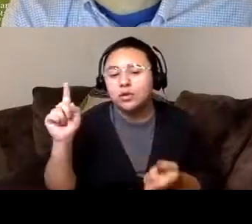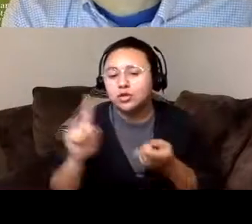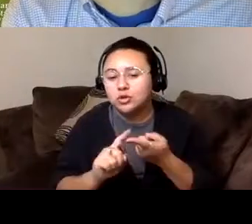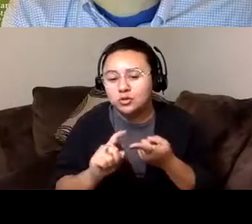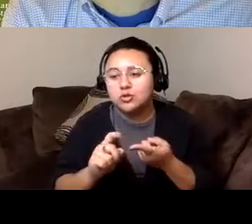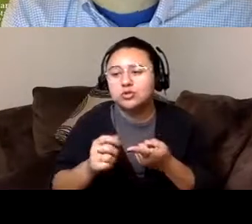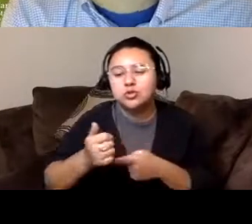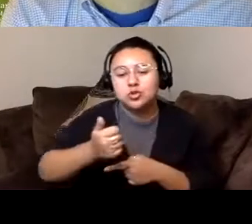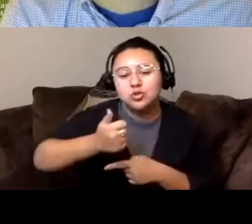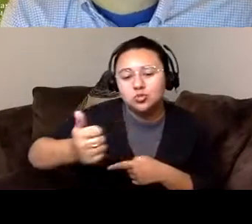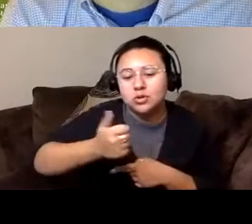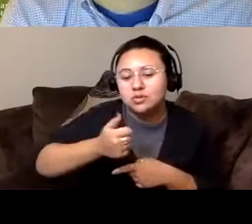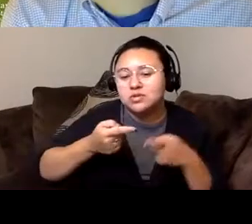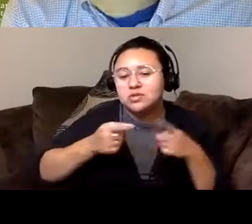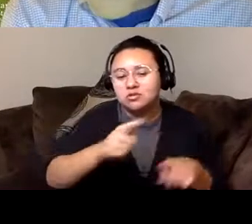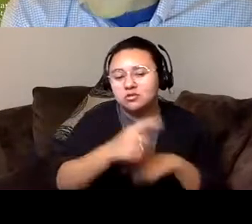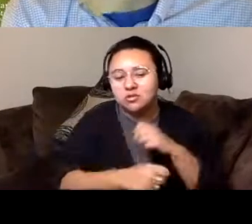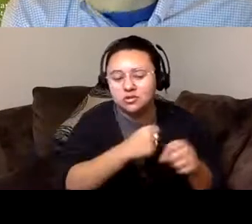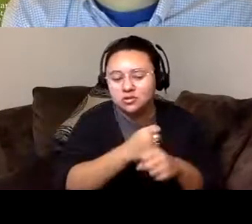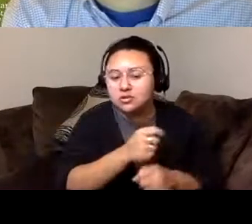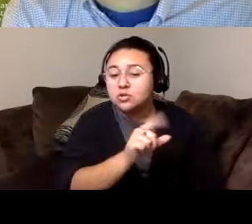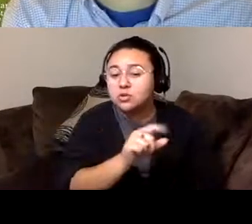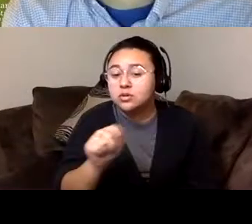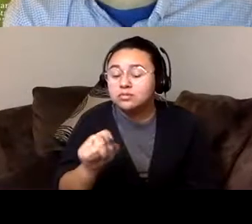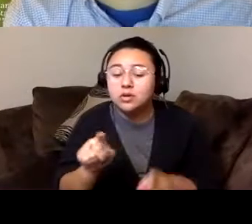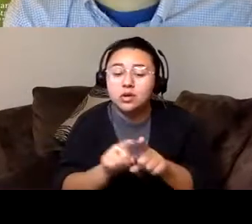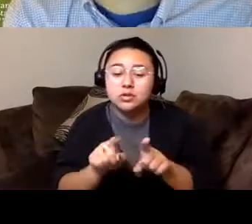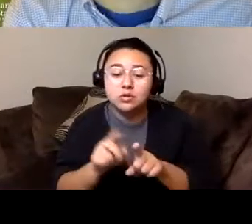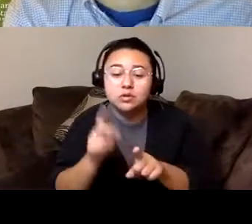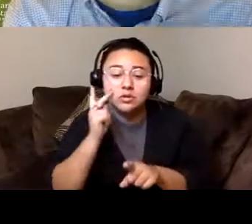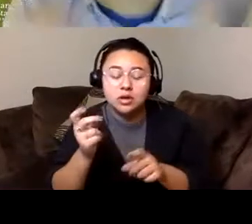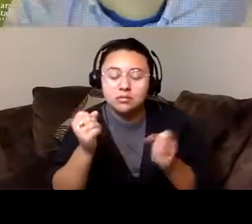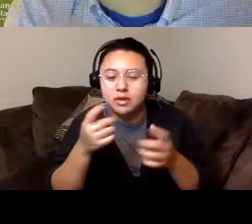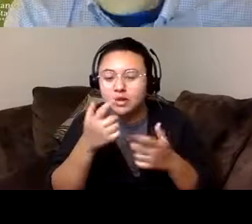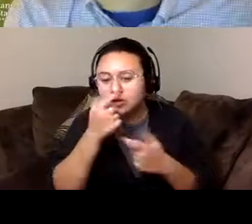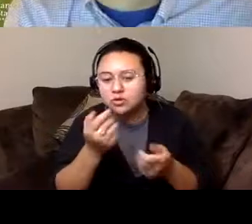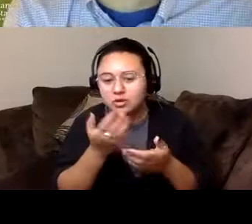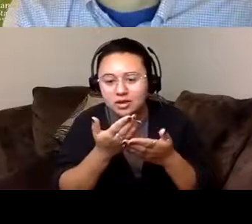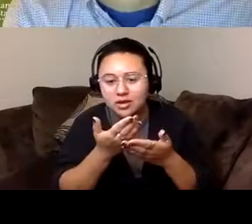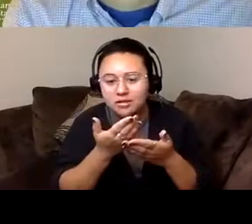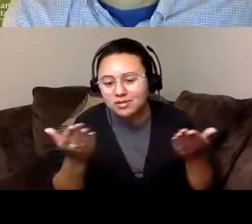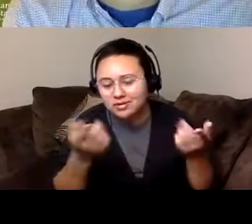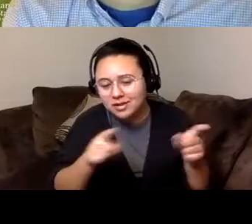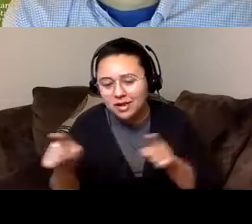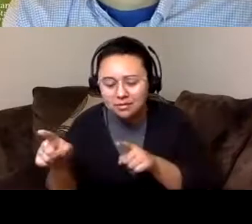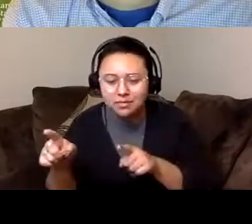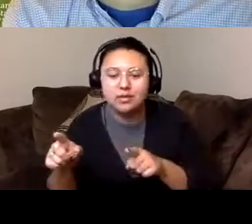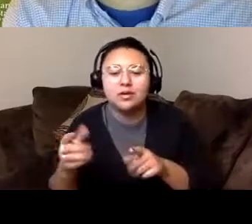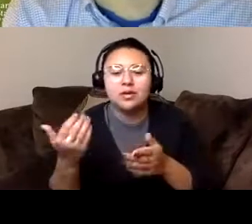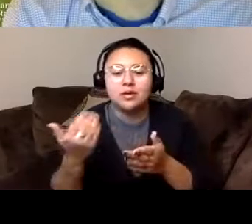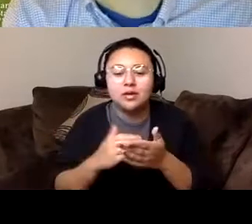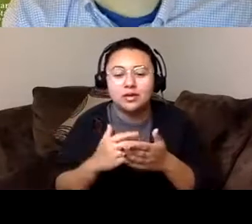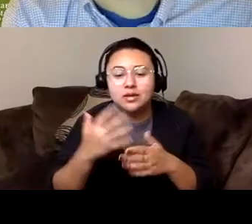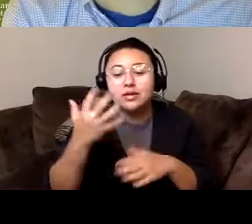in 2020, but we also saw some interesting things happened. Consolidation,